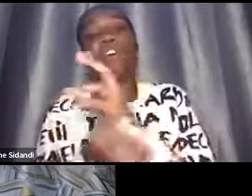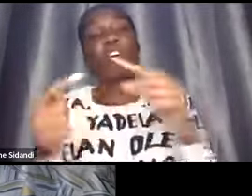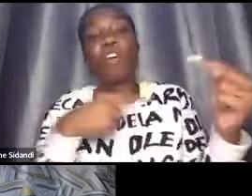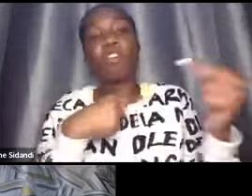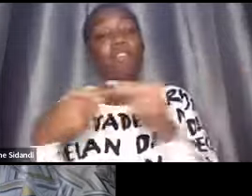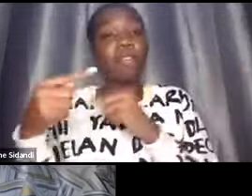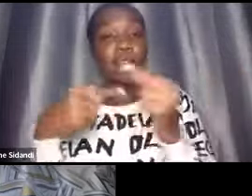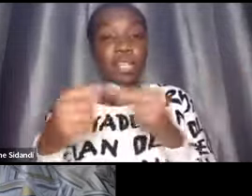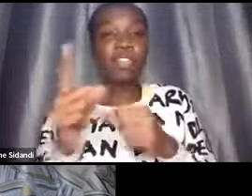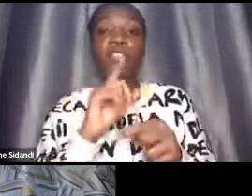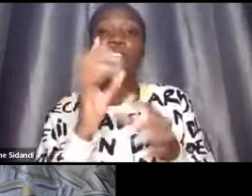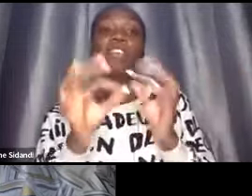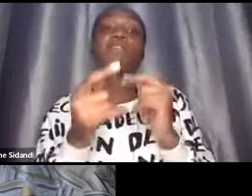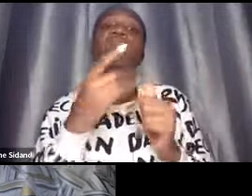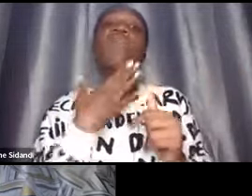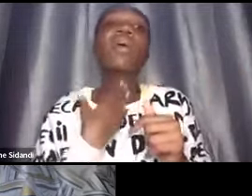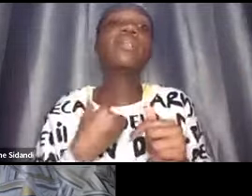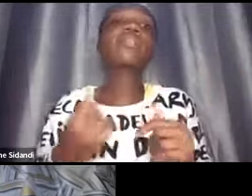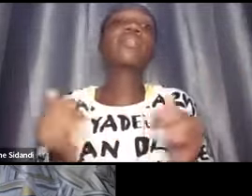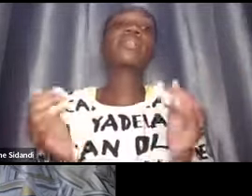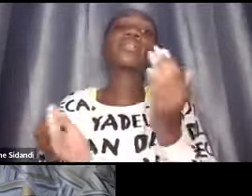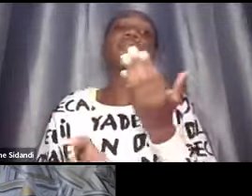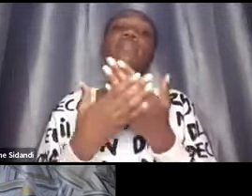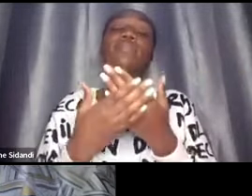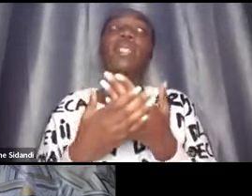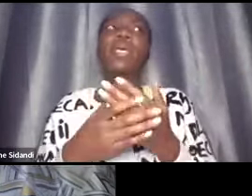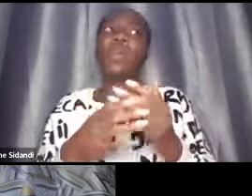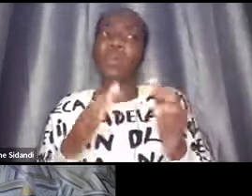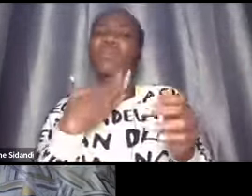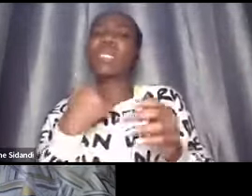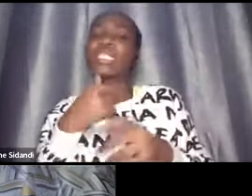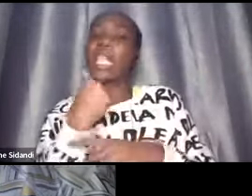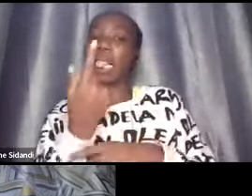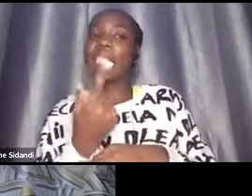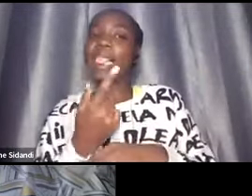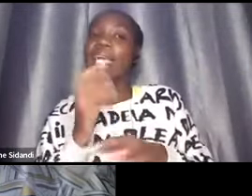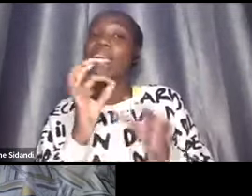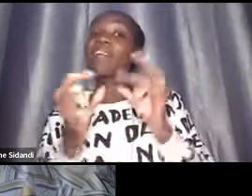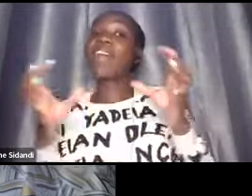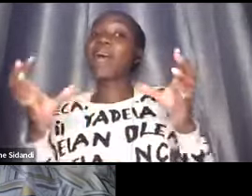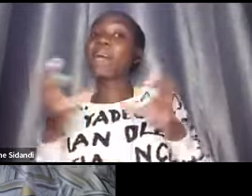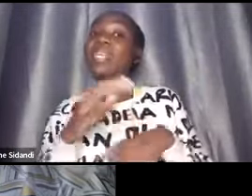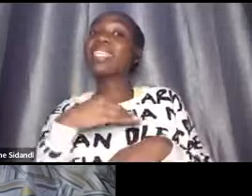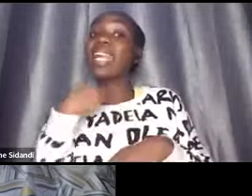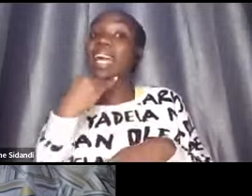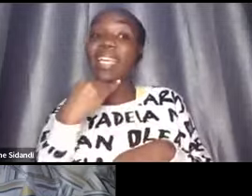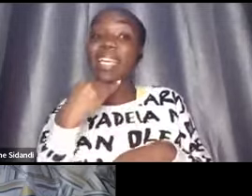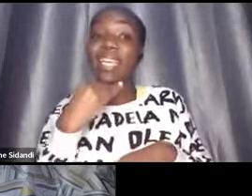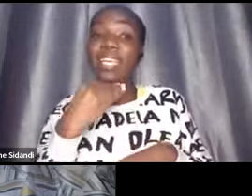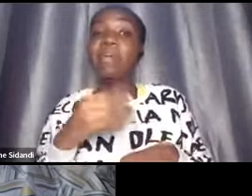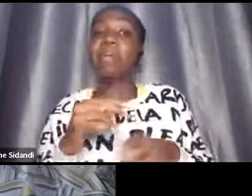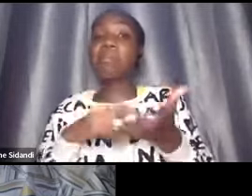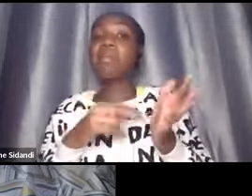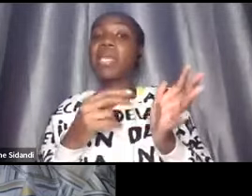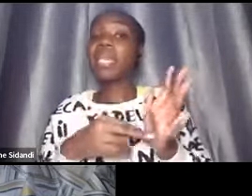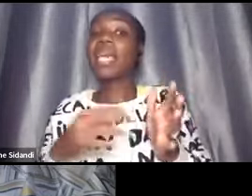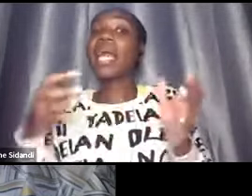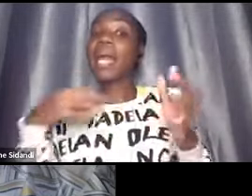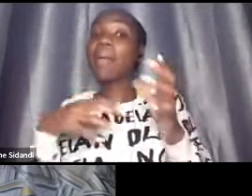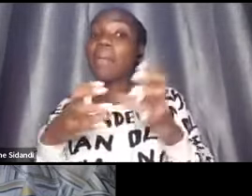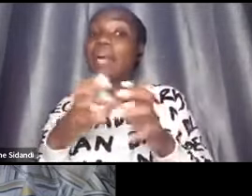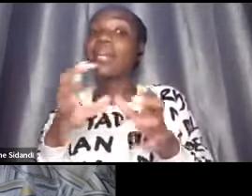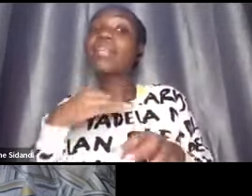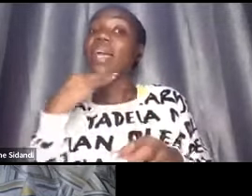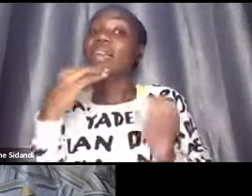want to save your company, because let me tell you, when a company dies, it's not the company that dies. You know, these